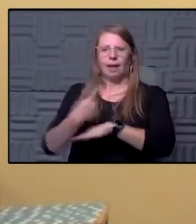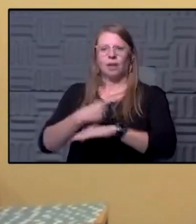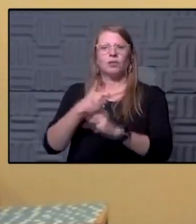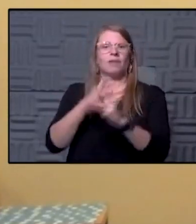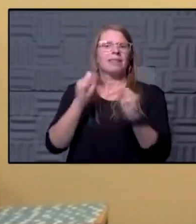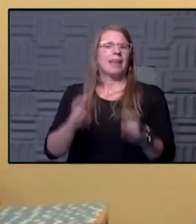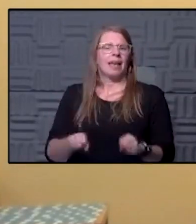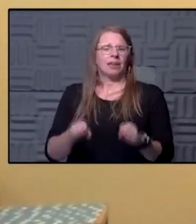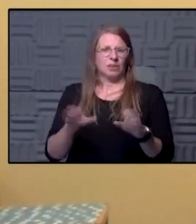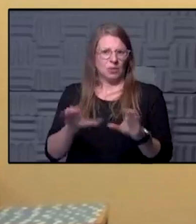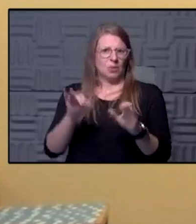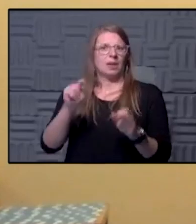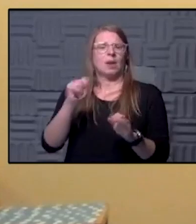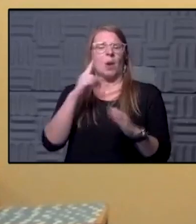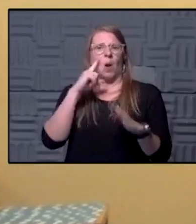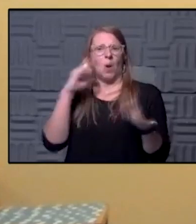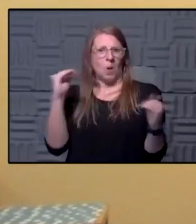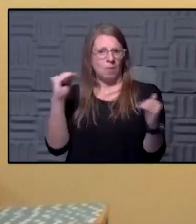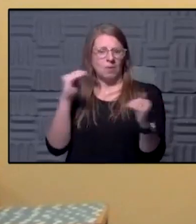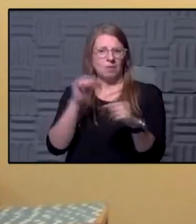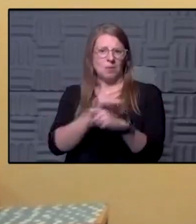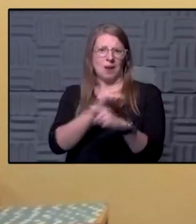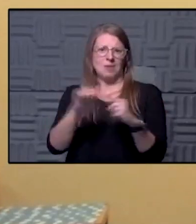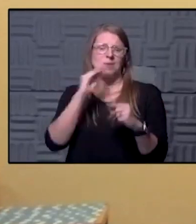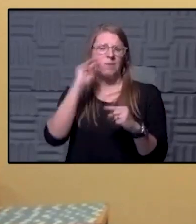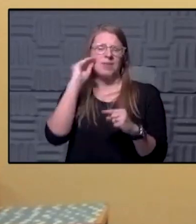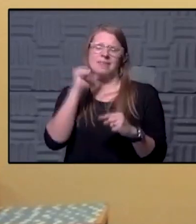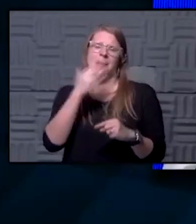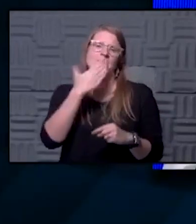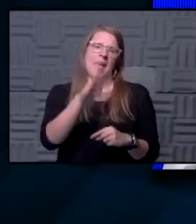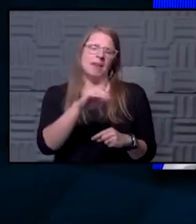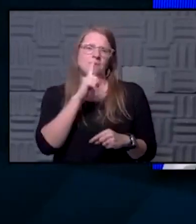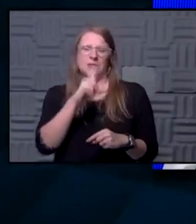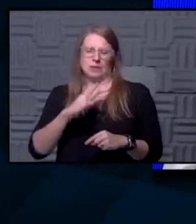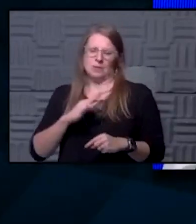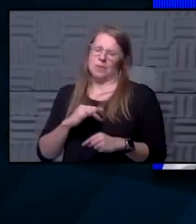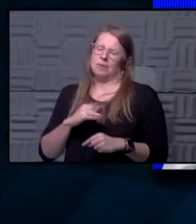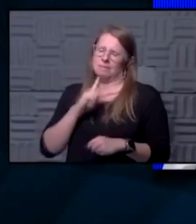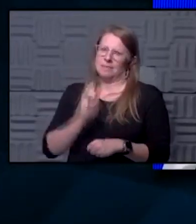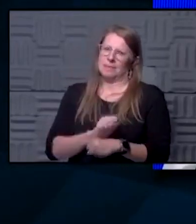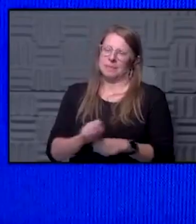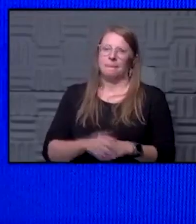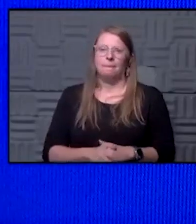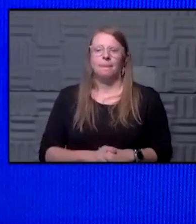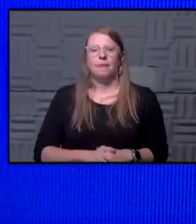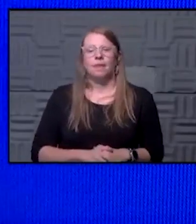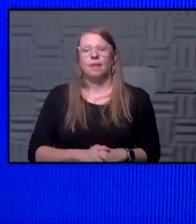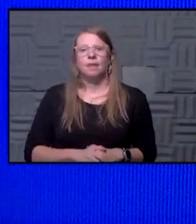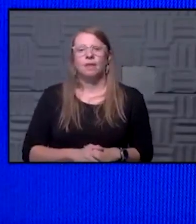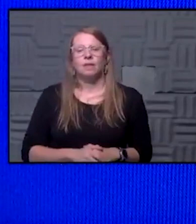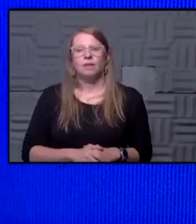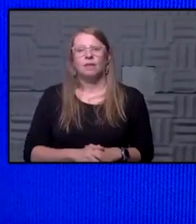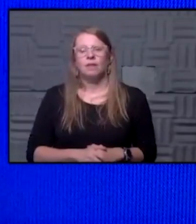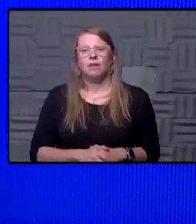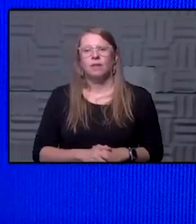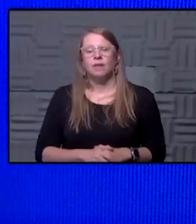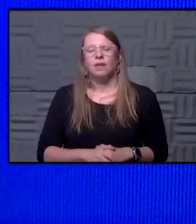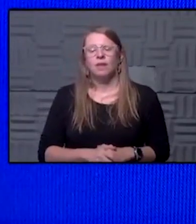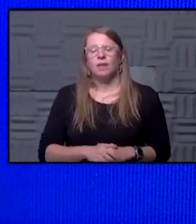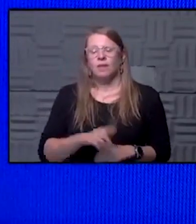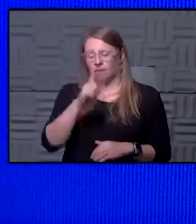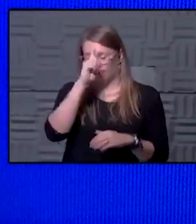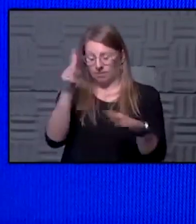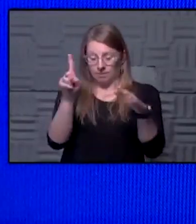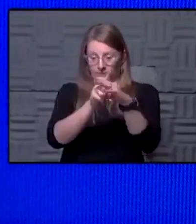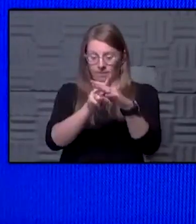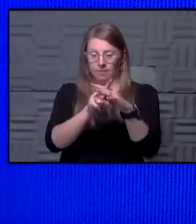I hope you've been practicing at home. It's not that bad. It's pretty cool, actually. Mm-hmm. Well, when you ask that question, the first thing that came to my mind is